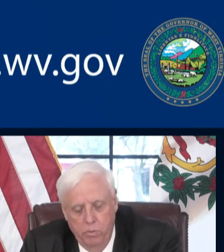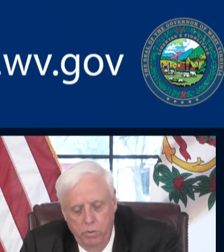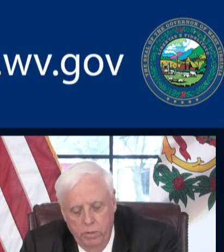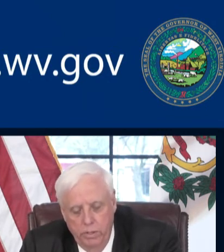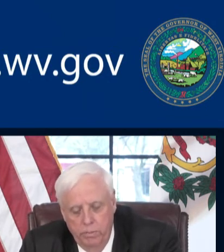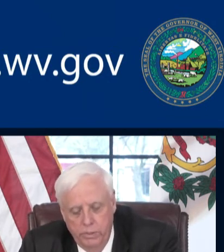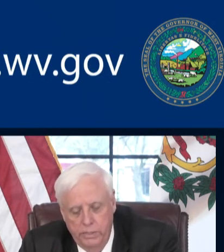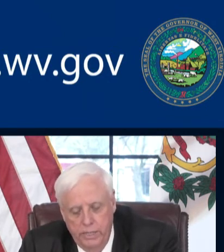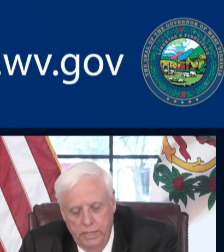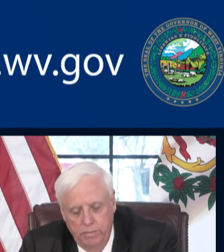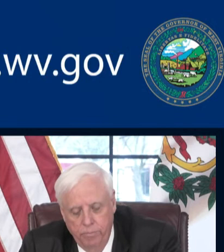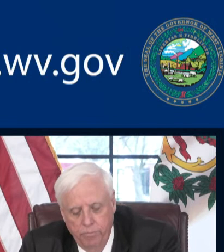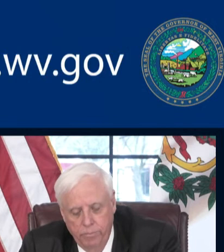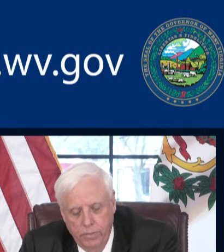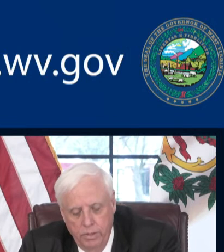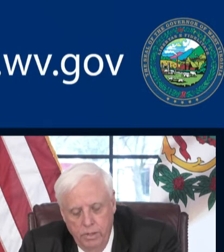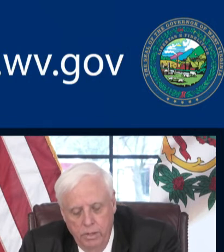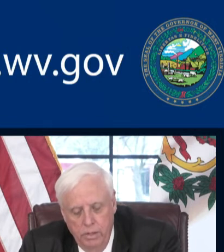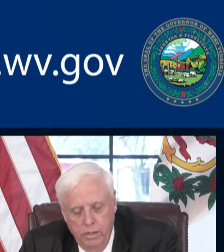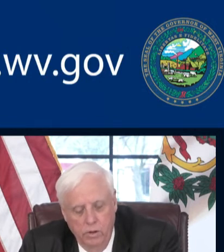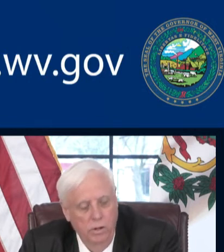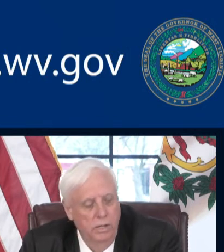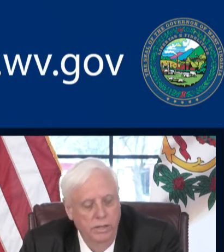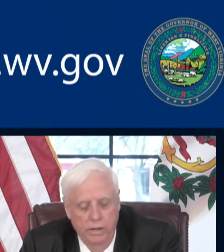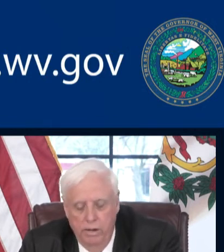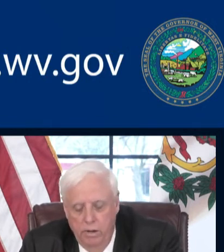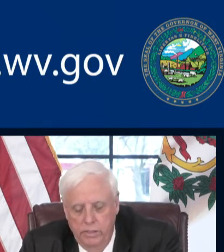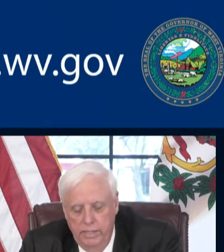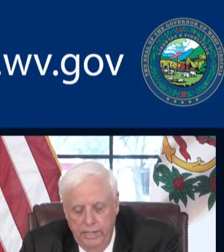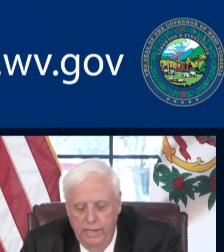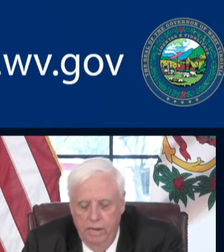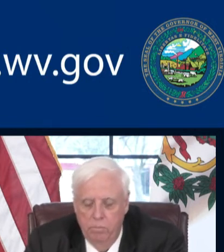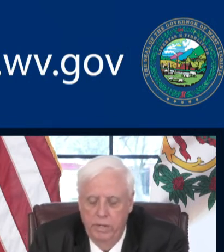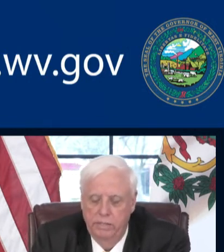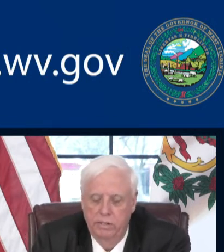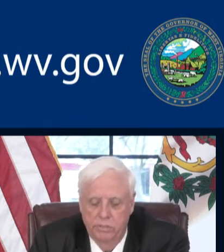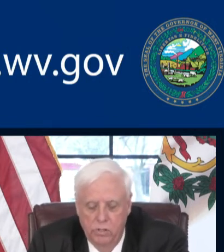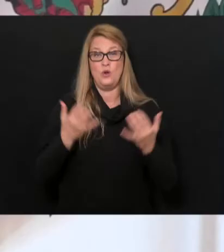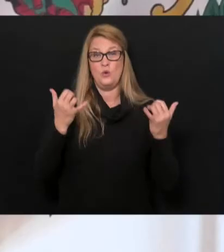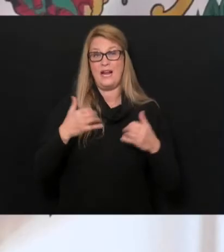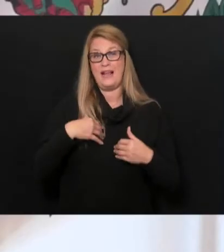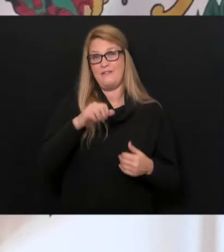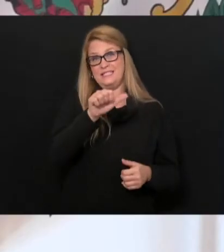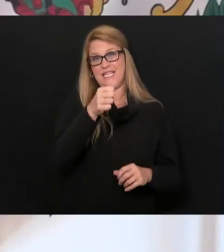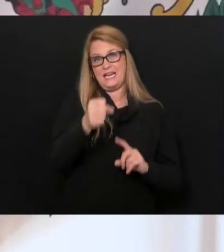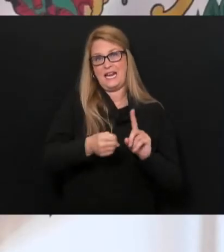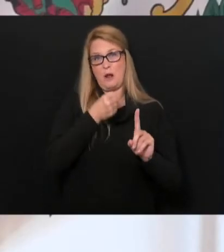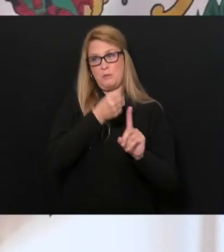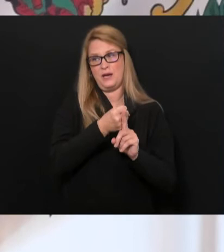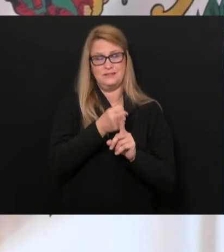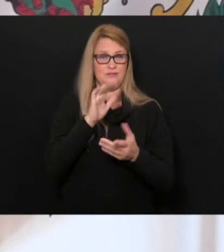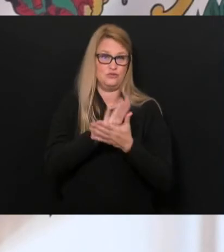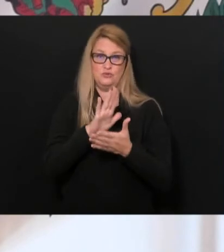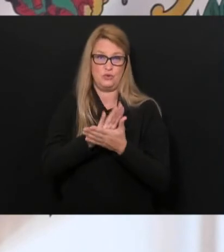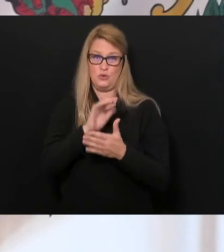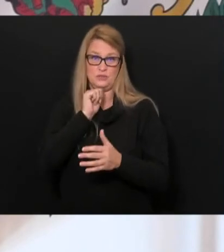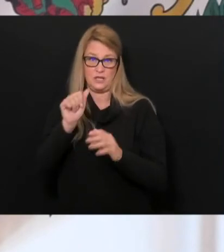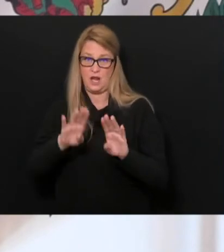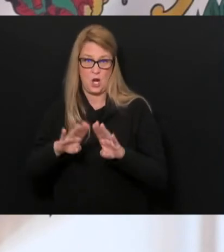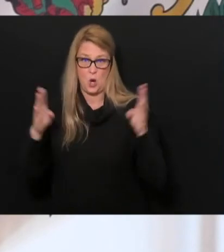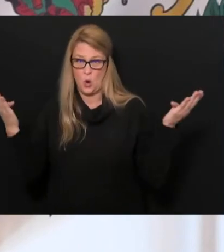people, we really appreciate. Currently, there are 10 outbreaks in our schools. Of course, our schools aren't open for all